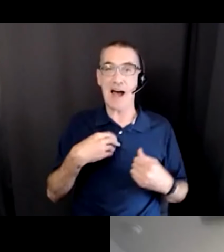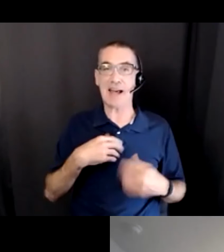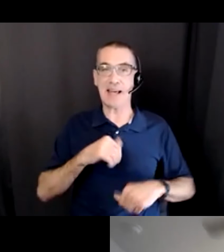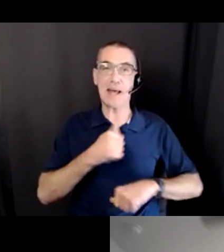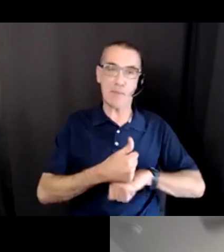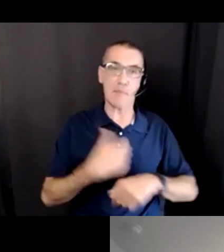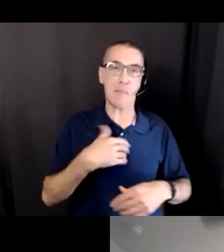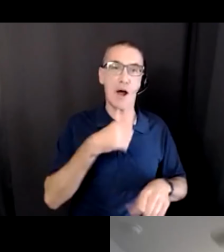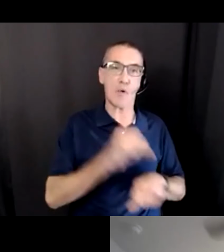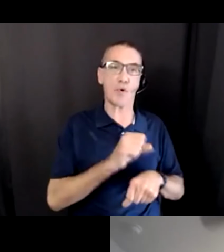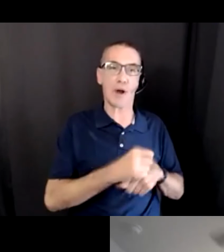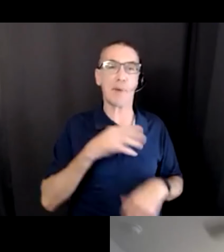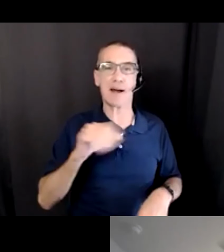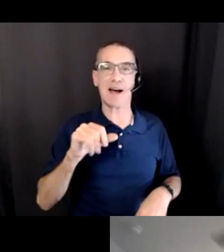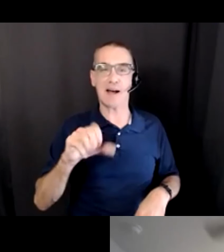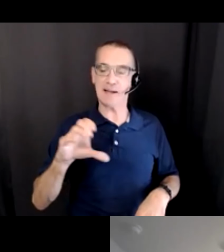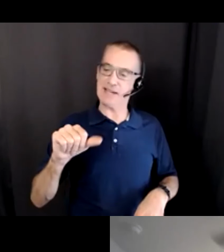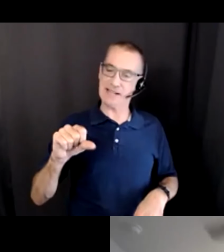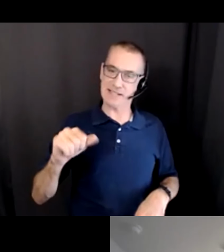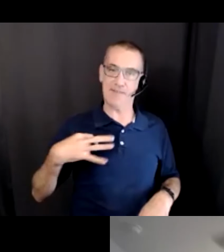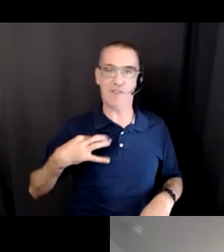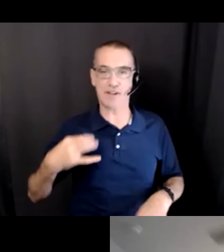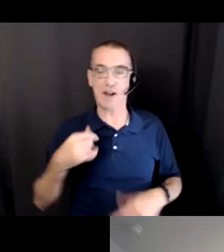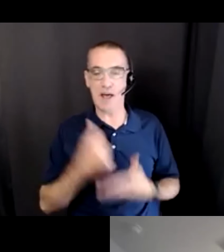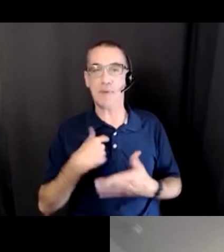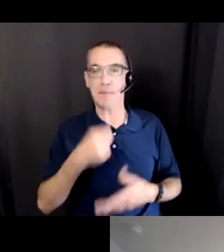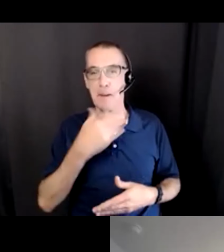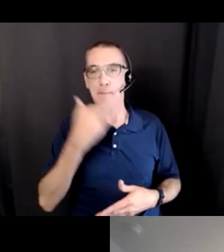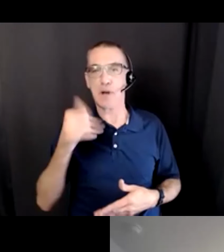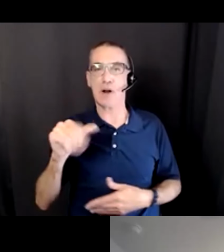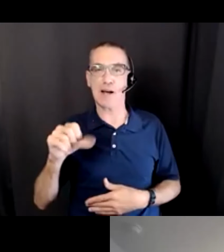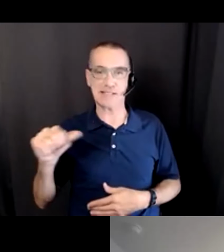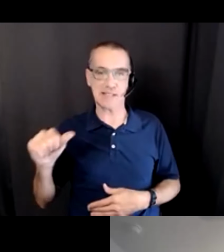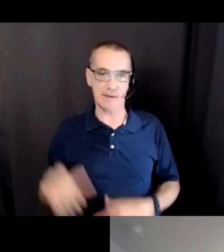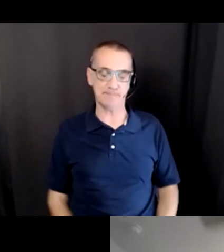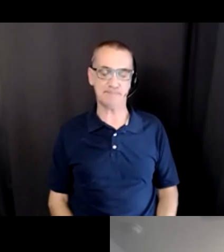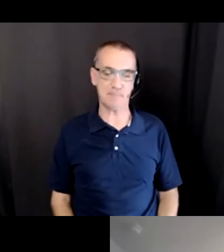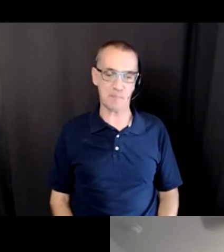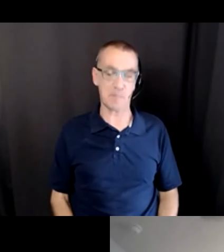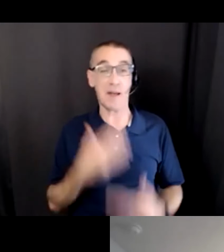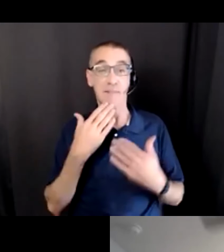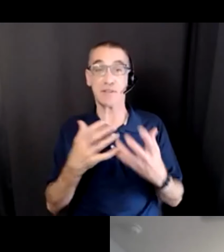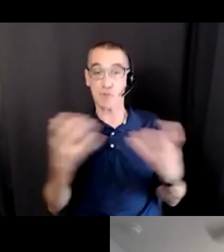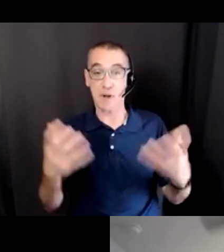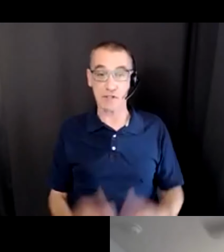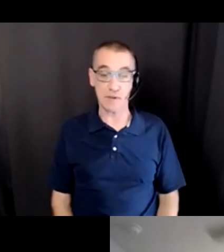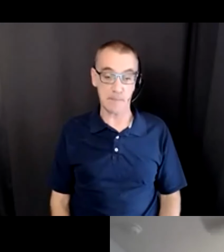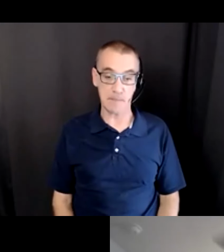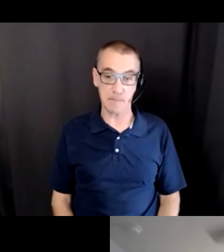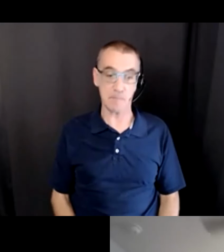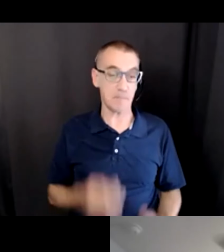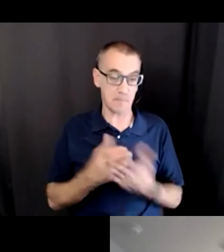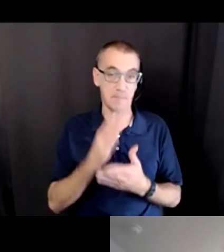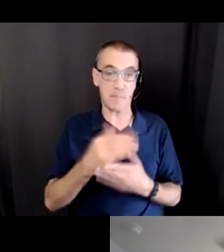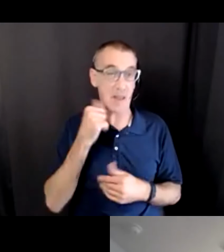work. I'm a CASA volunteer, so it helps me to be a better CASA. Thank you so much. Excellent. All right. Well,